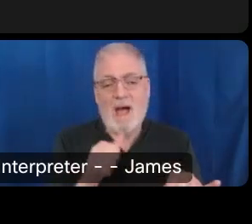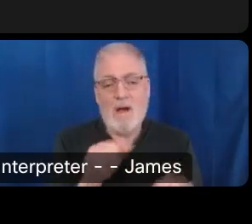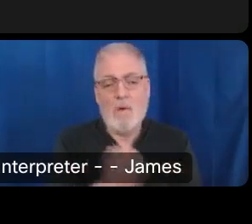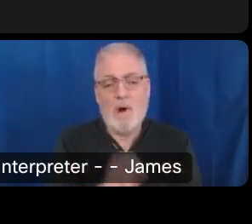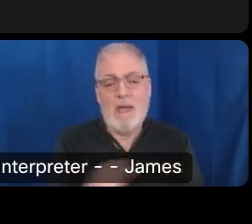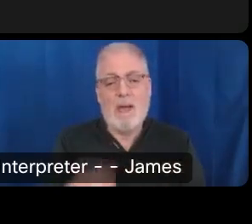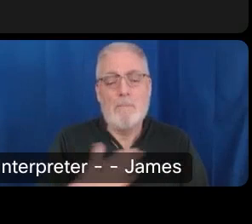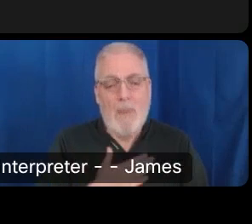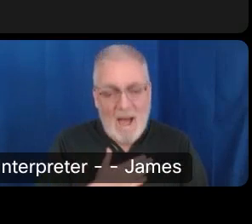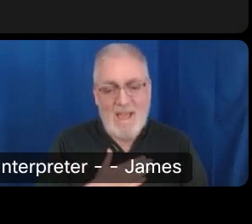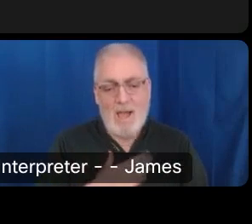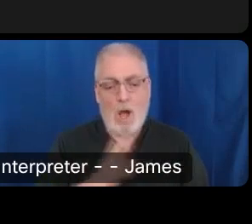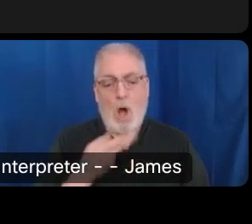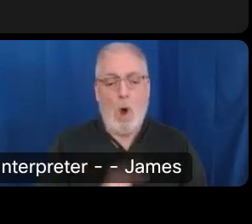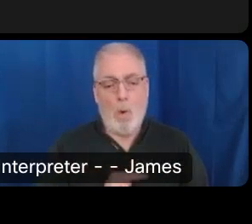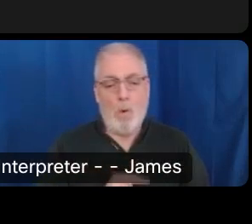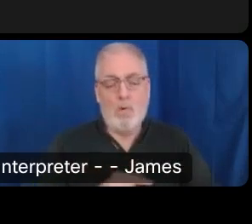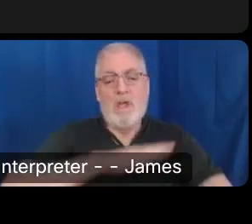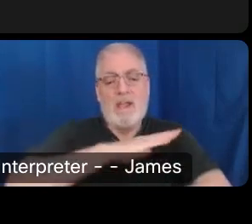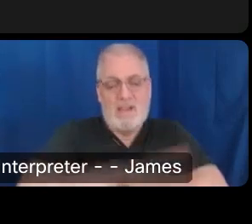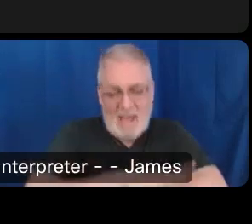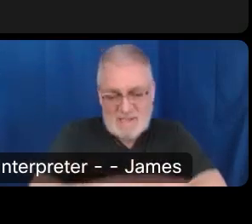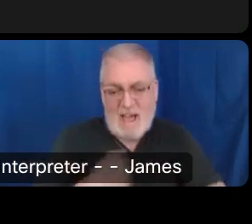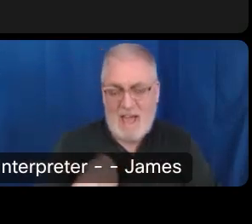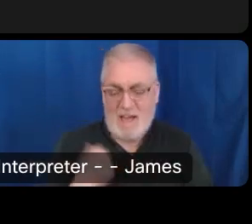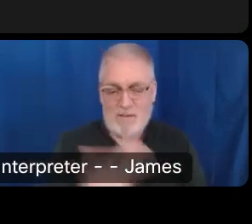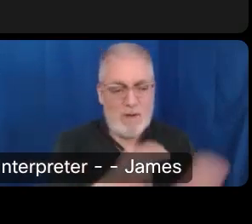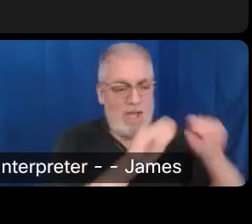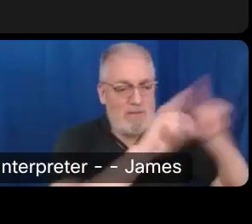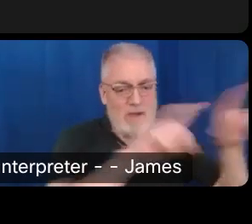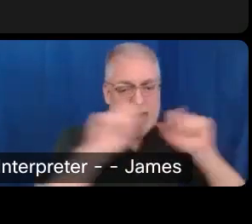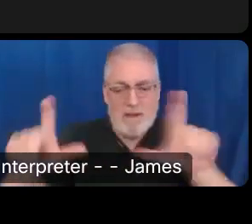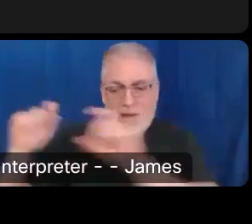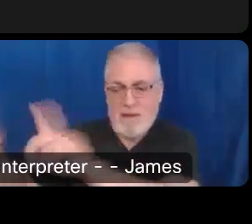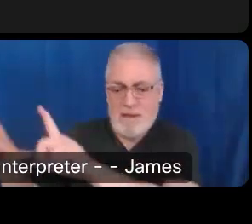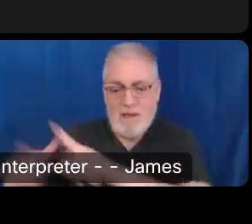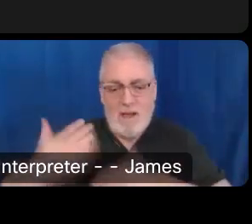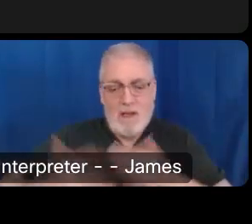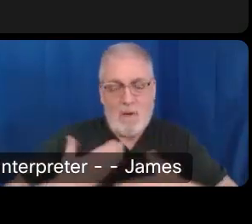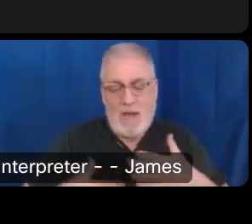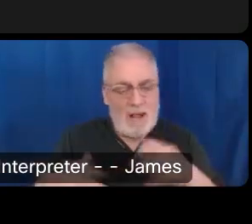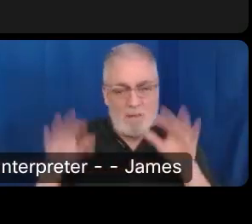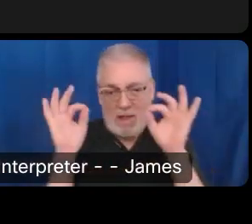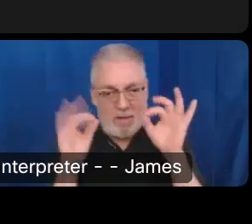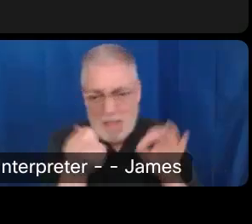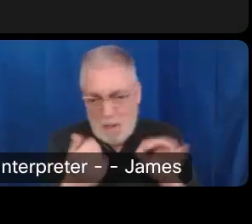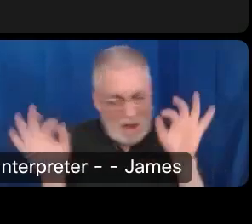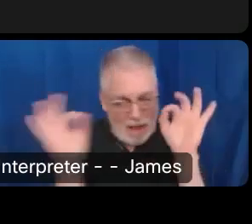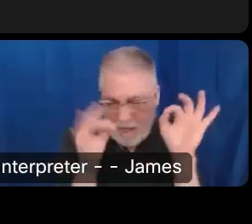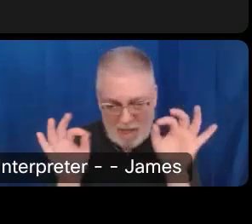3 screens going here that I'm juggling. This works good. This looks good. Thank you. So now it's gone from my screen. So